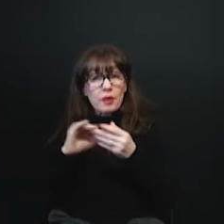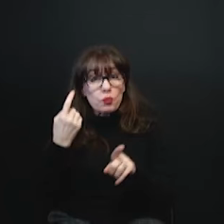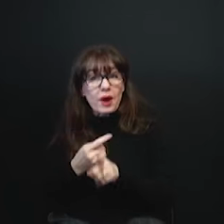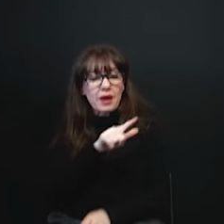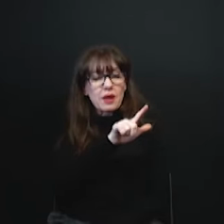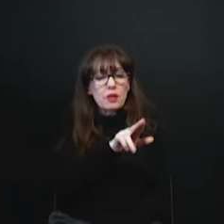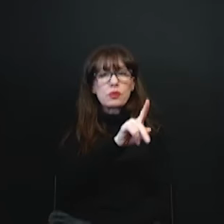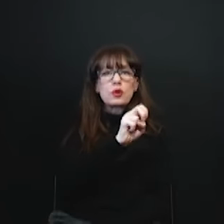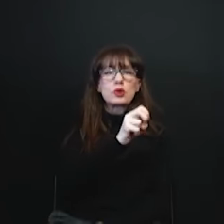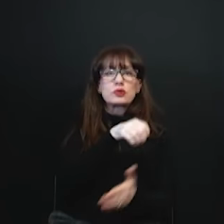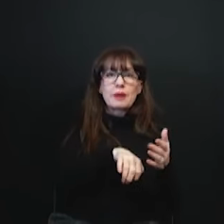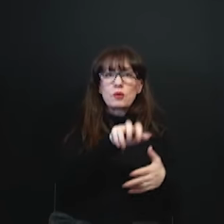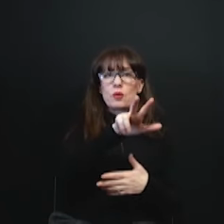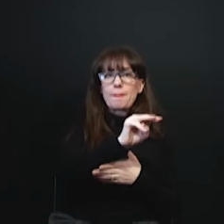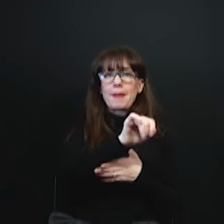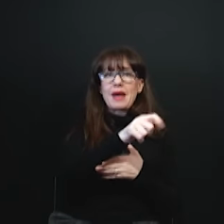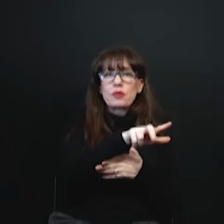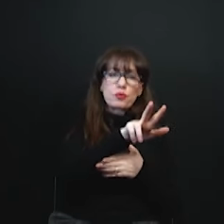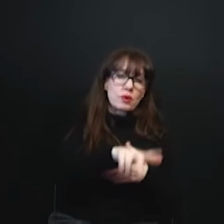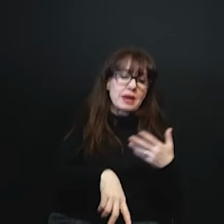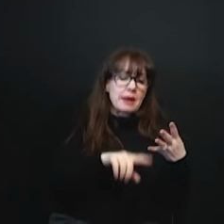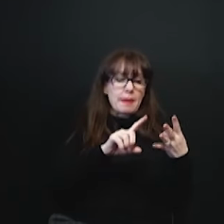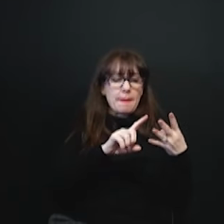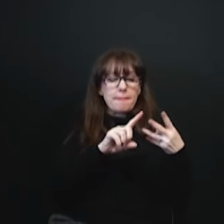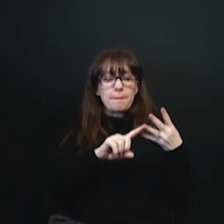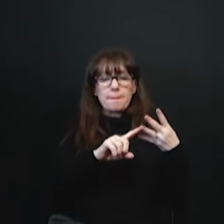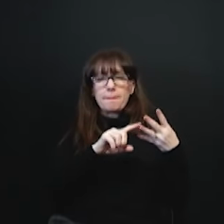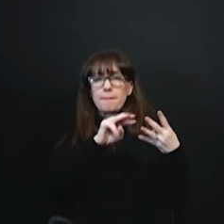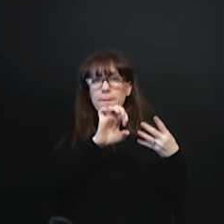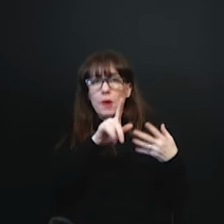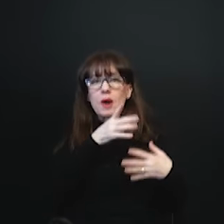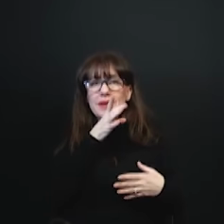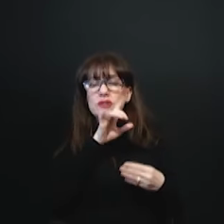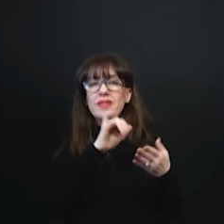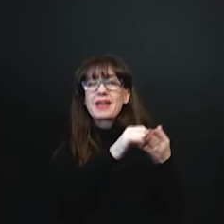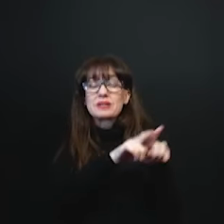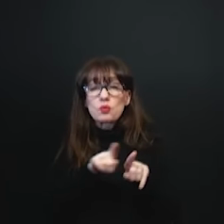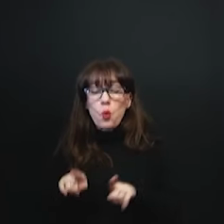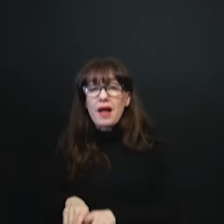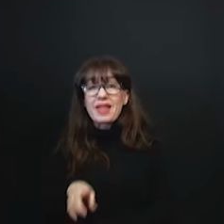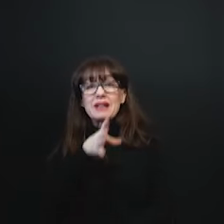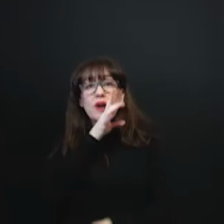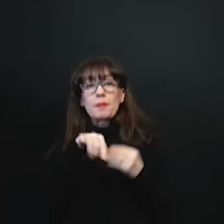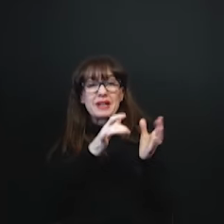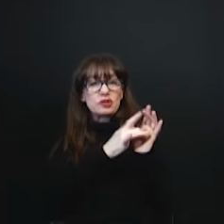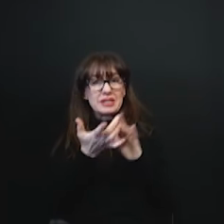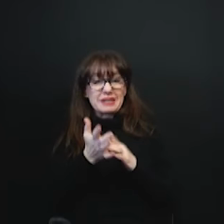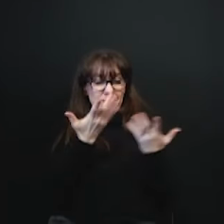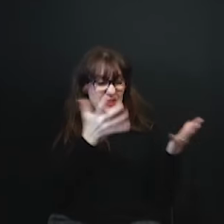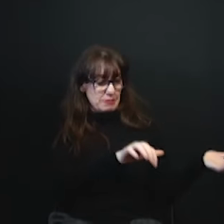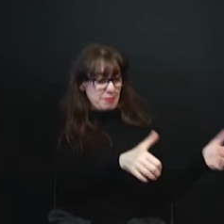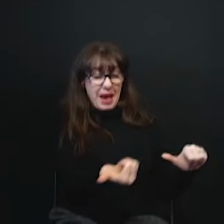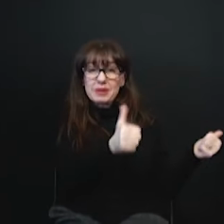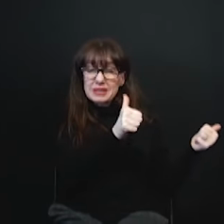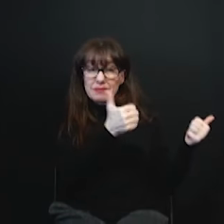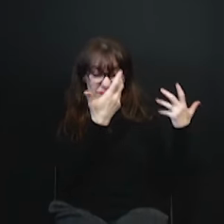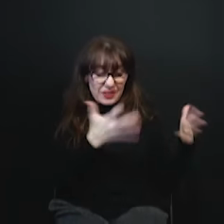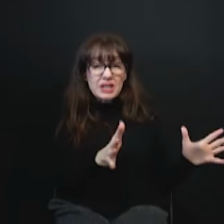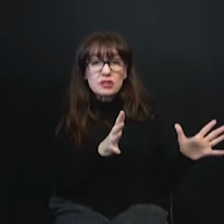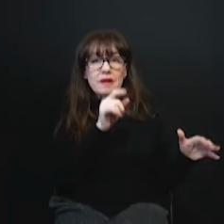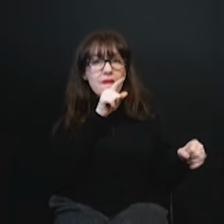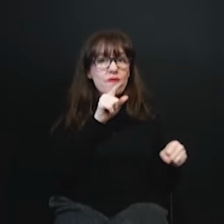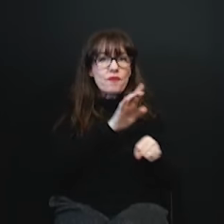chapter 3, Matthew chapter 3, Mark mentions it as well, where they talk of Jesus immediately after his baptism, immediately after he is